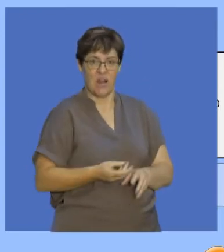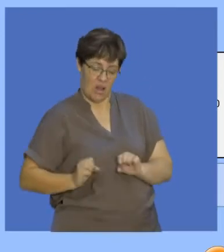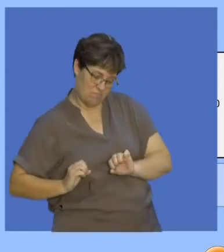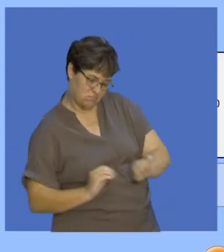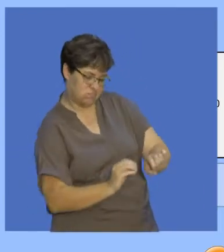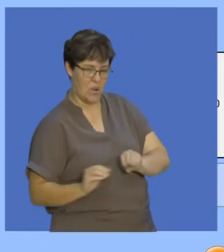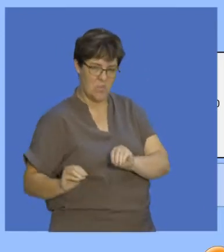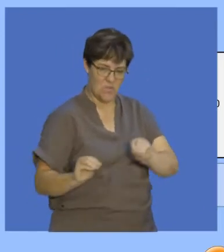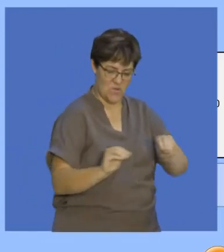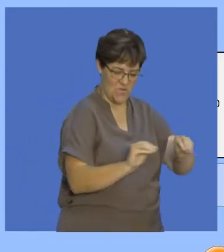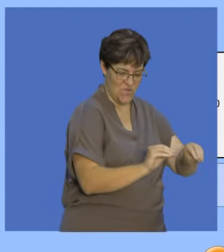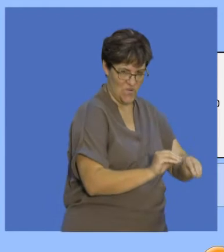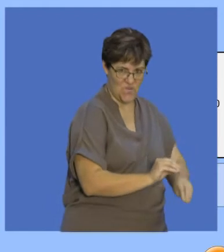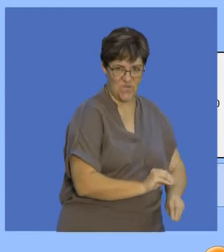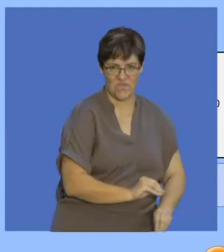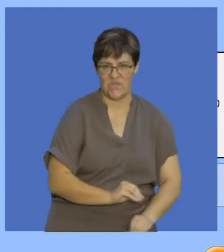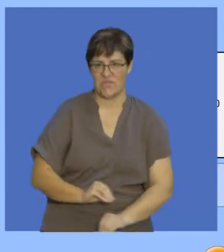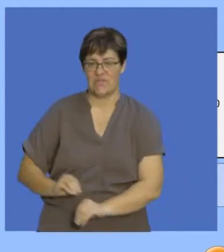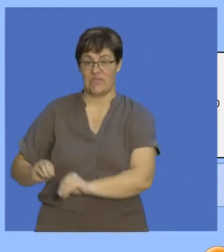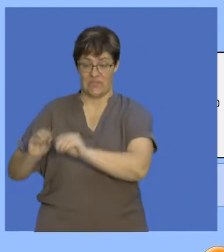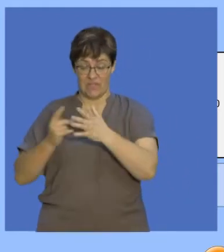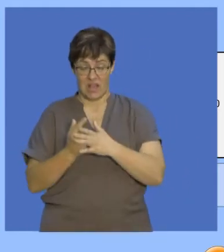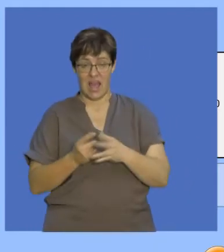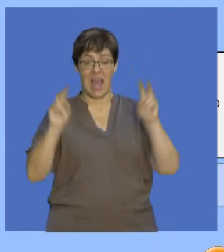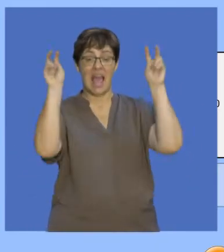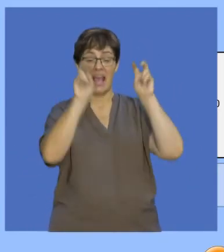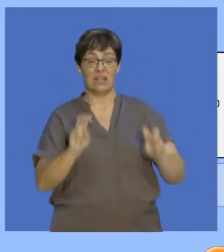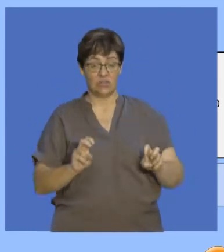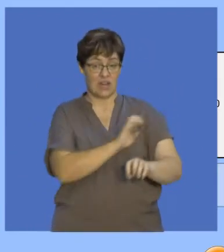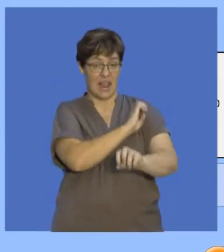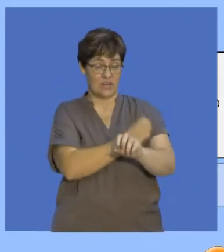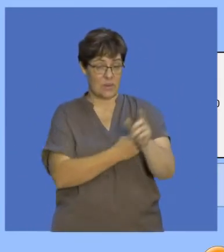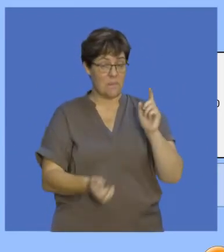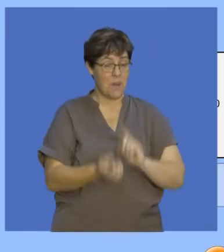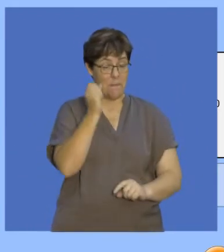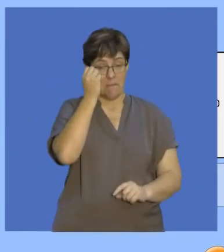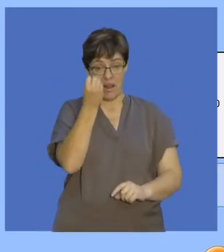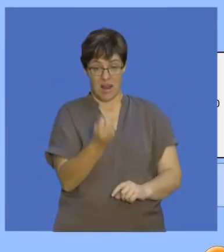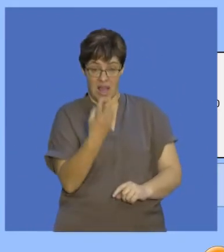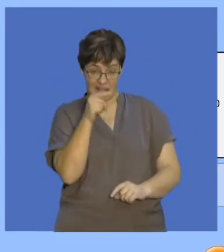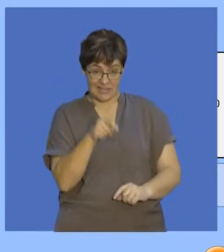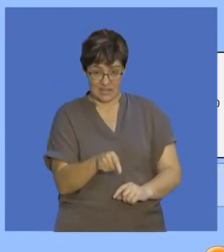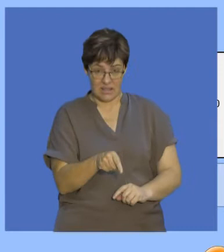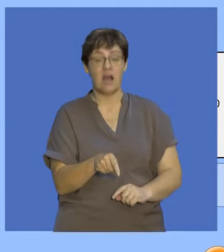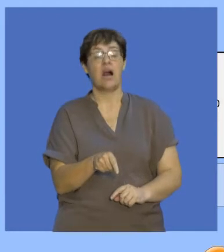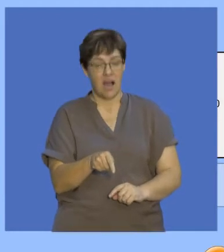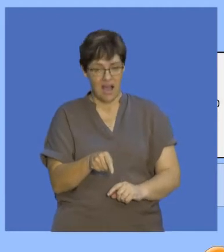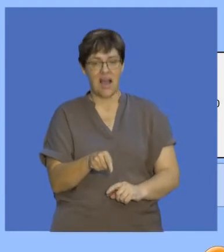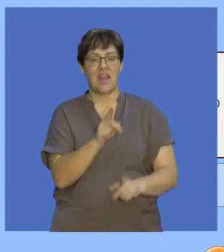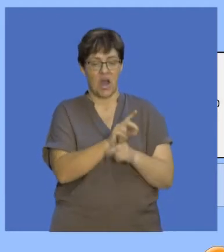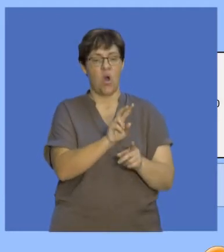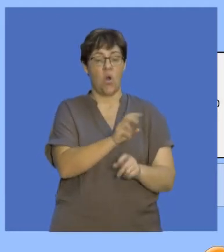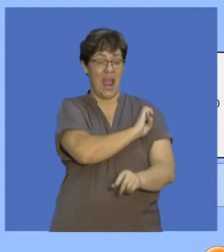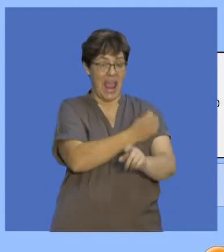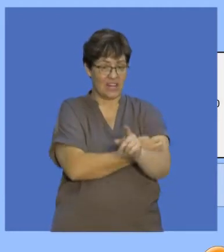move through the circuit. But when these charges, which have got electrical energy, reach the light bulb, what is happening? There